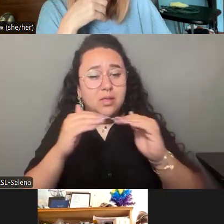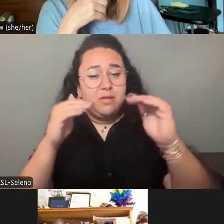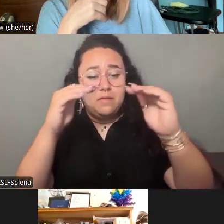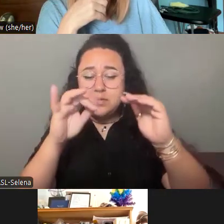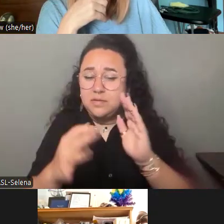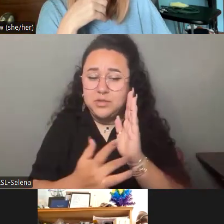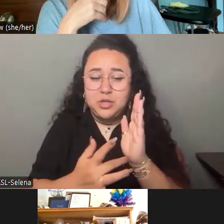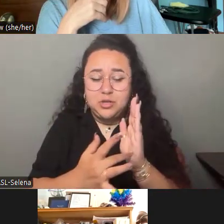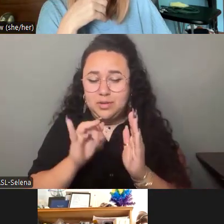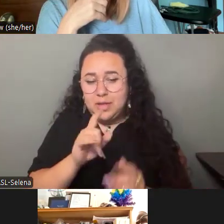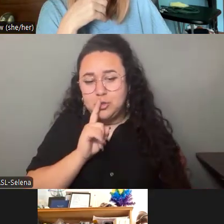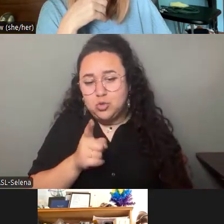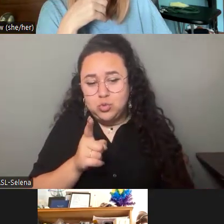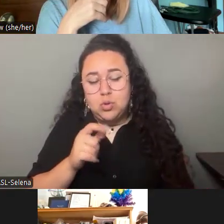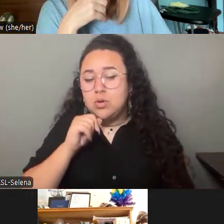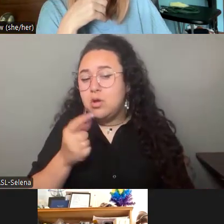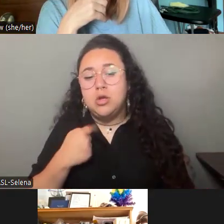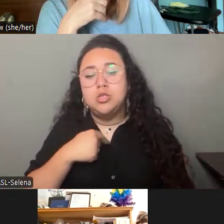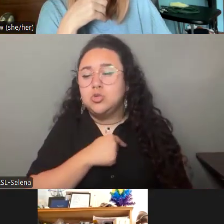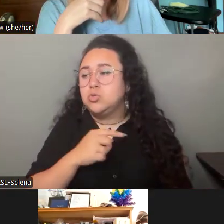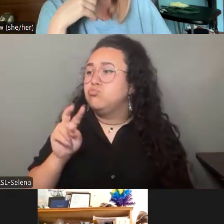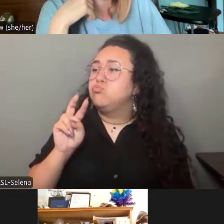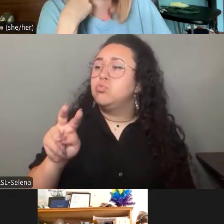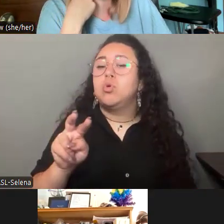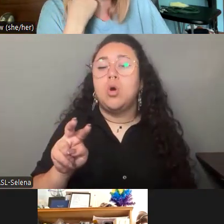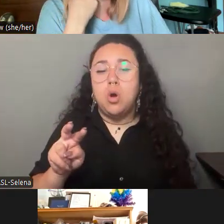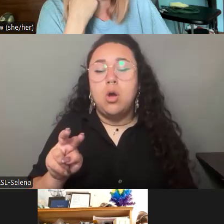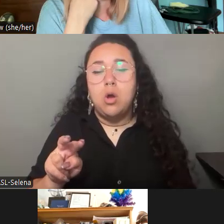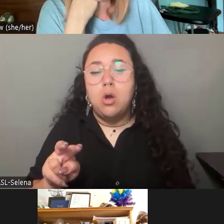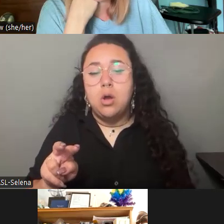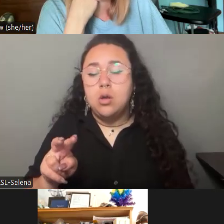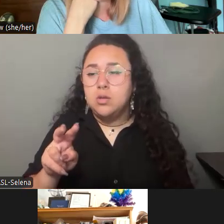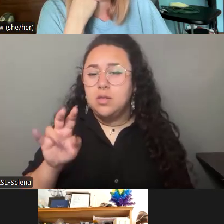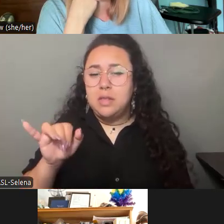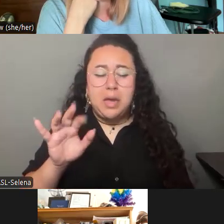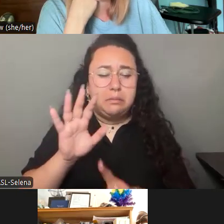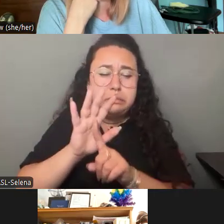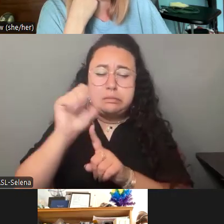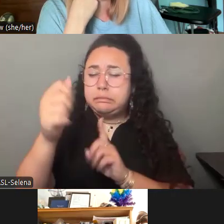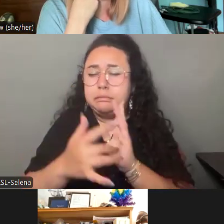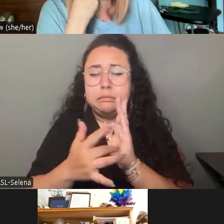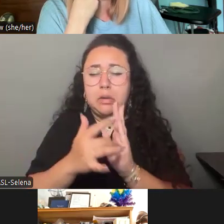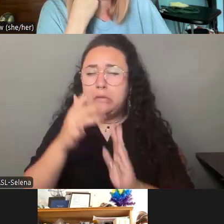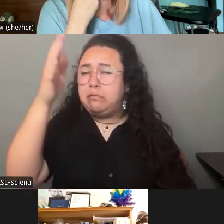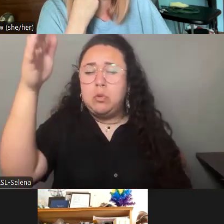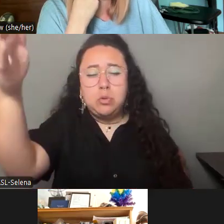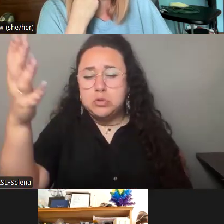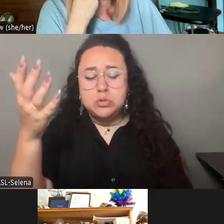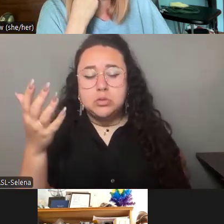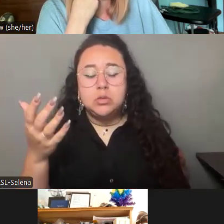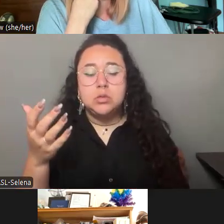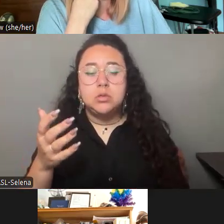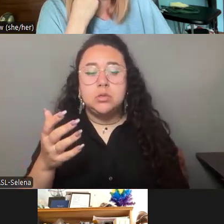not just the case that we're looking at something, so futuristic because, oh, it's this